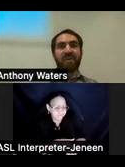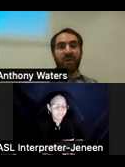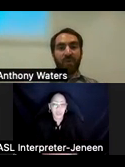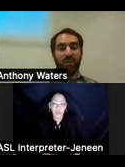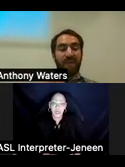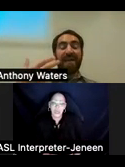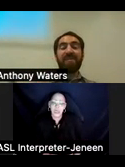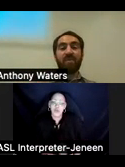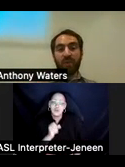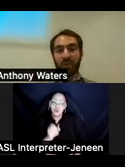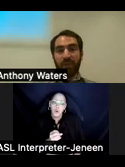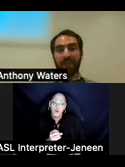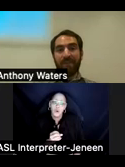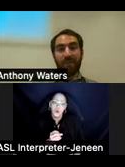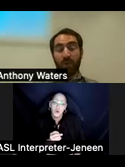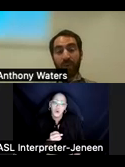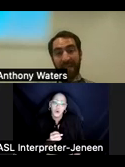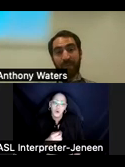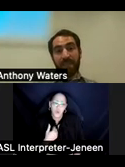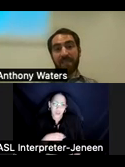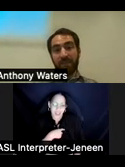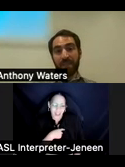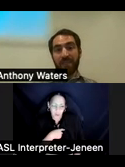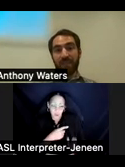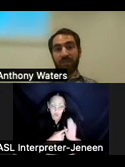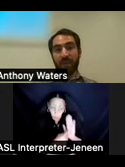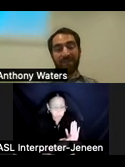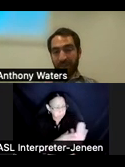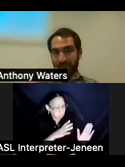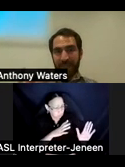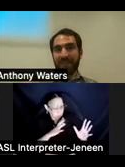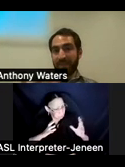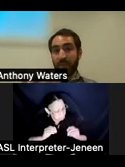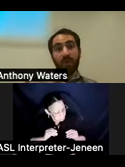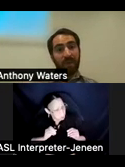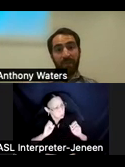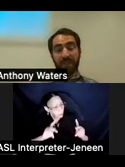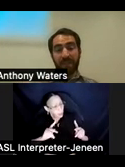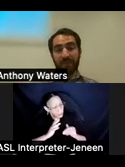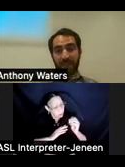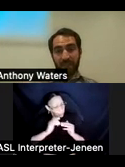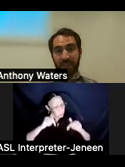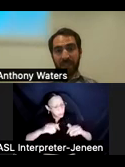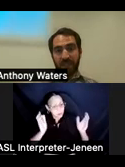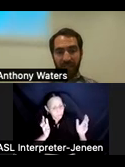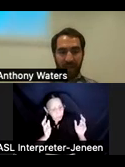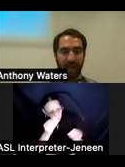And so we have to show them that we're okay with this conversation as well. We have to communicate to them that we're okay with this